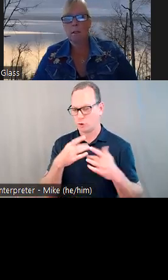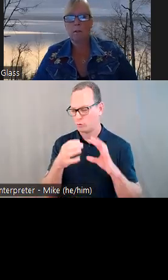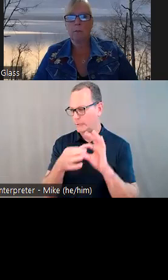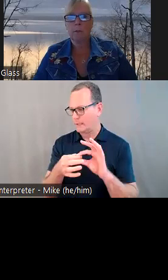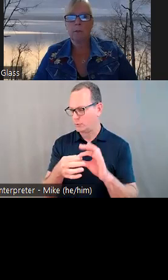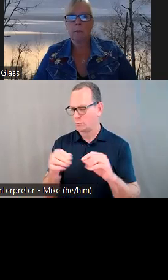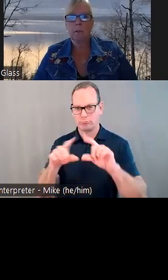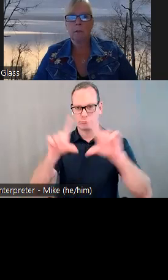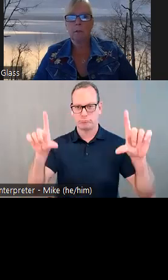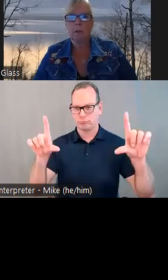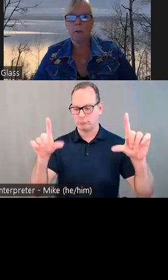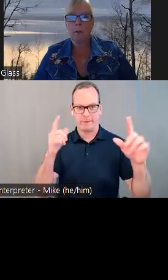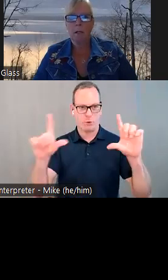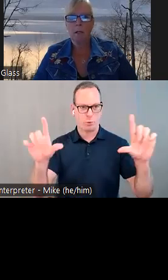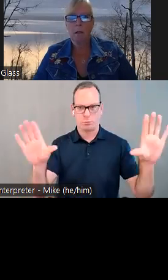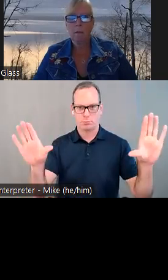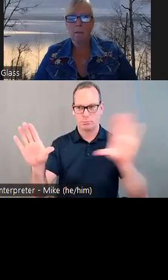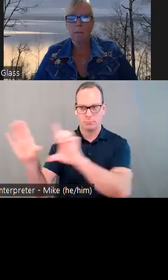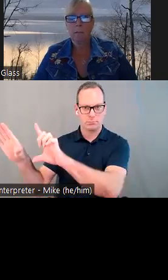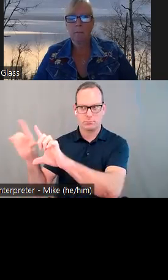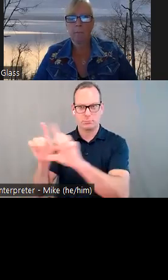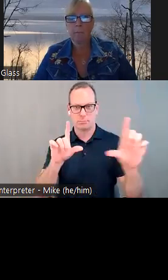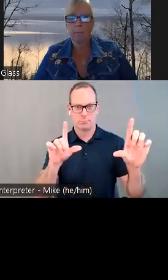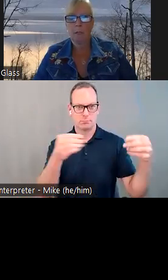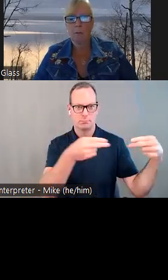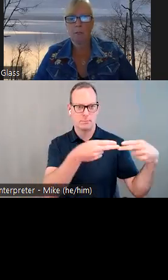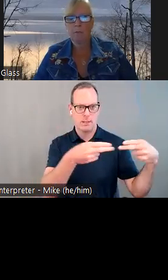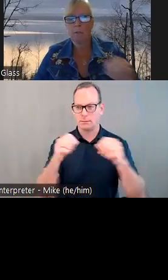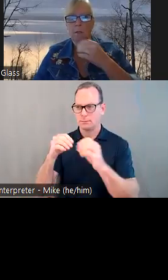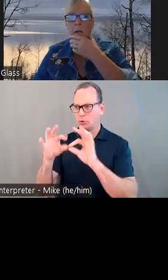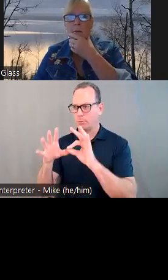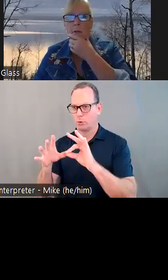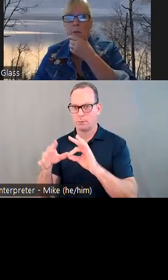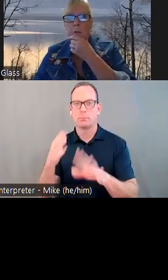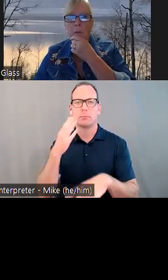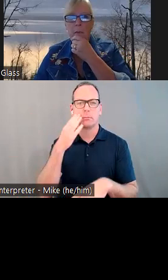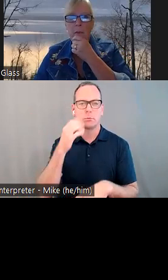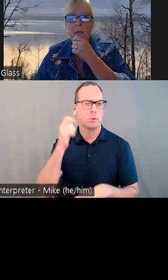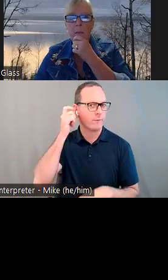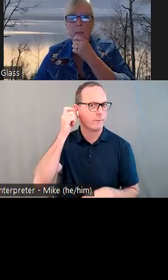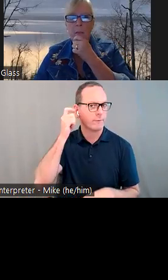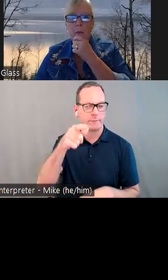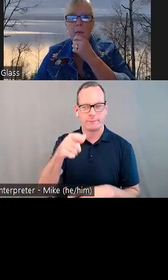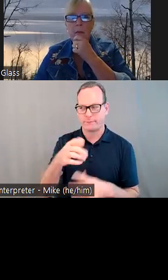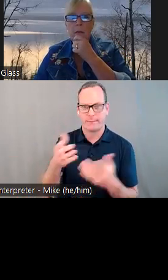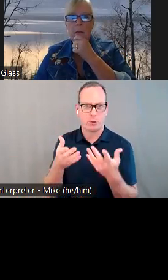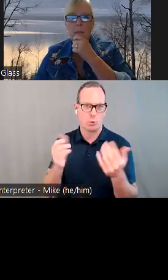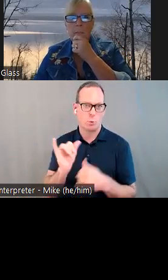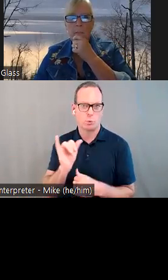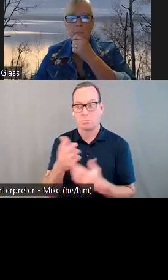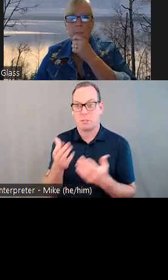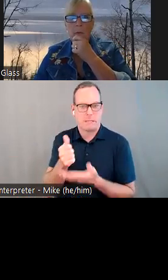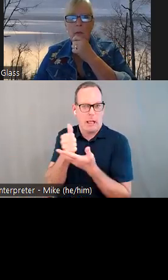and the interpreters help out Maggie there. And I know Jeff's in the background too, who might be able to help.